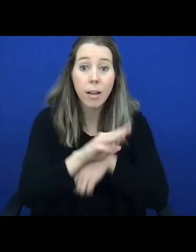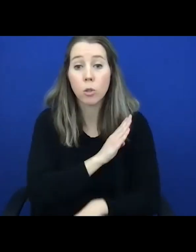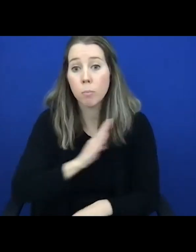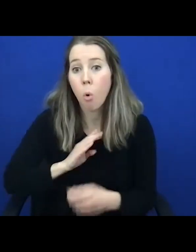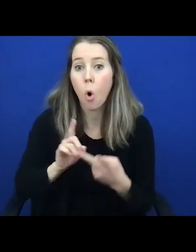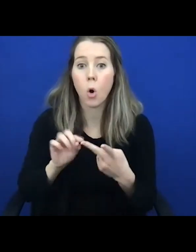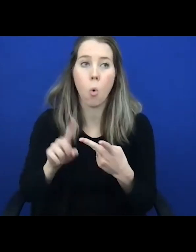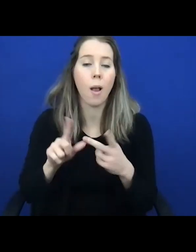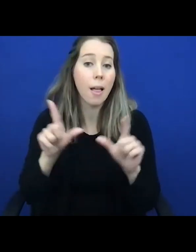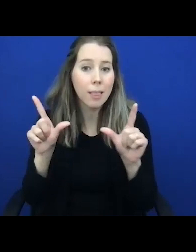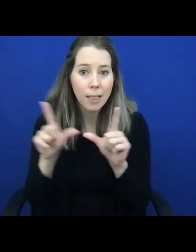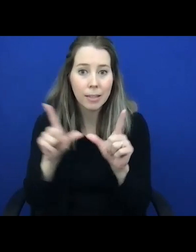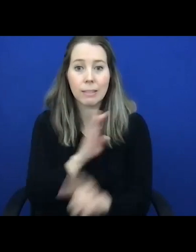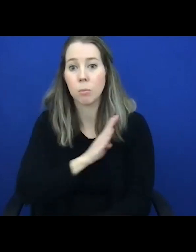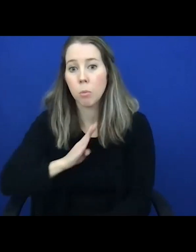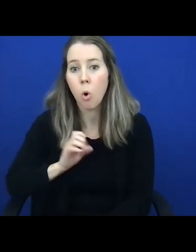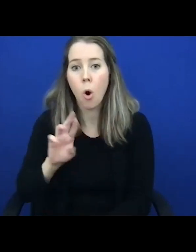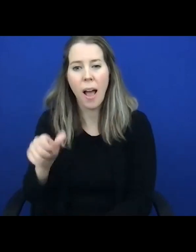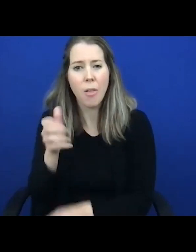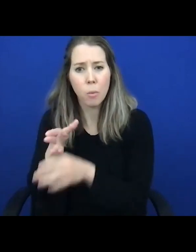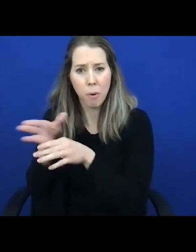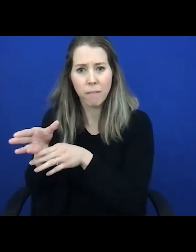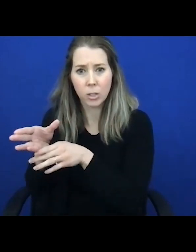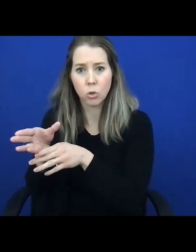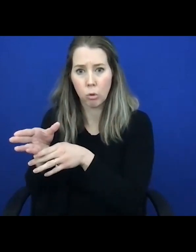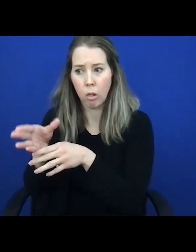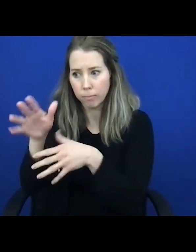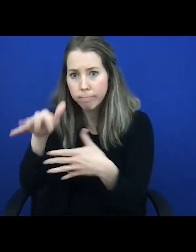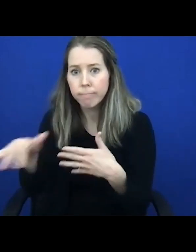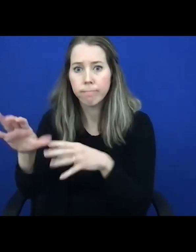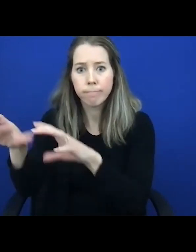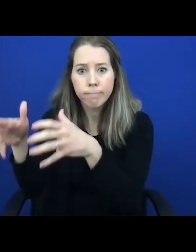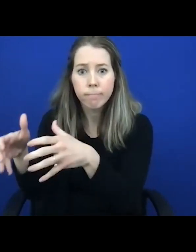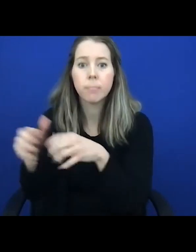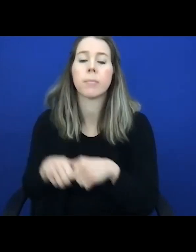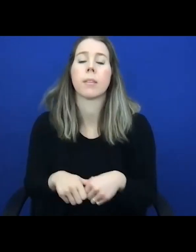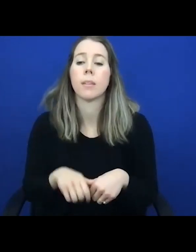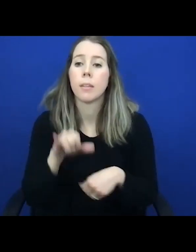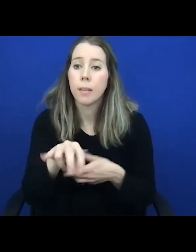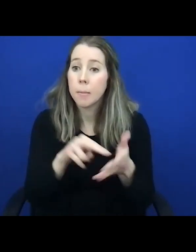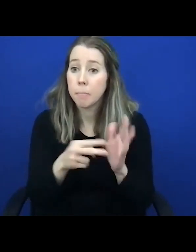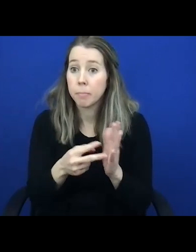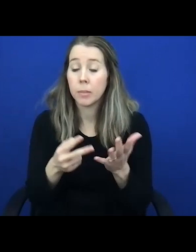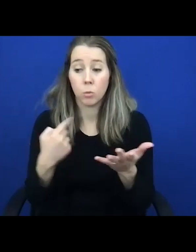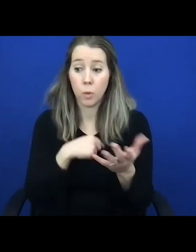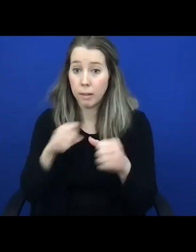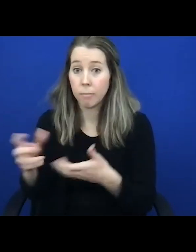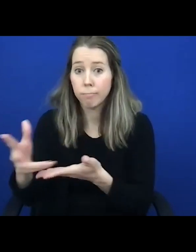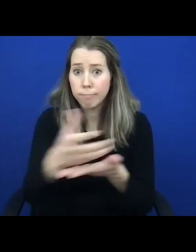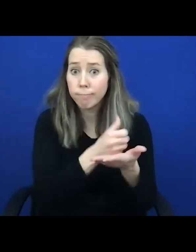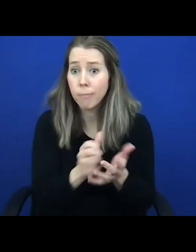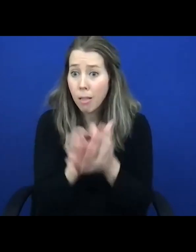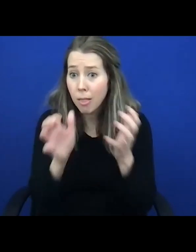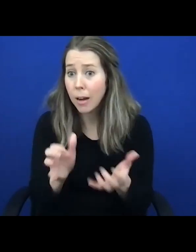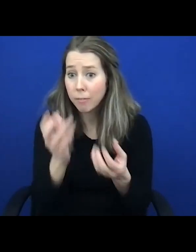licensing boards or other professional sectors. And it allows for the collection of a lot of data, which